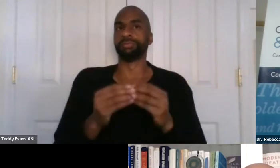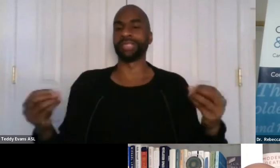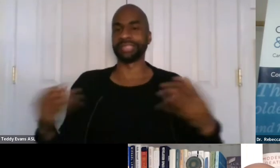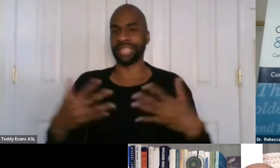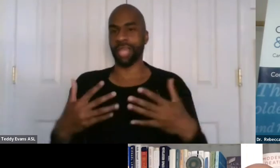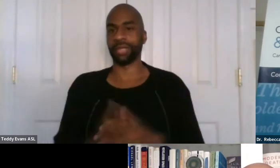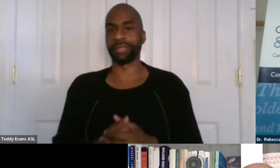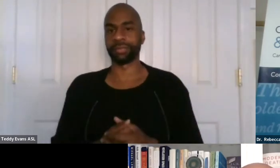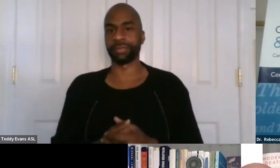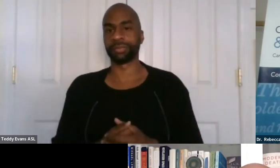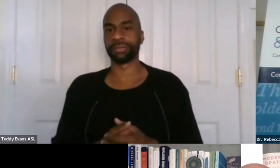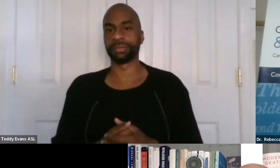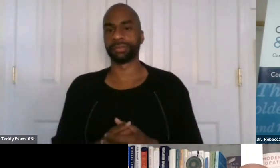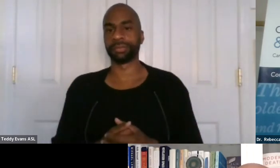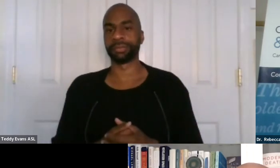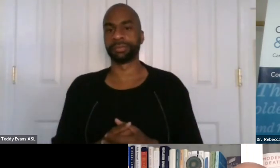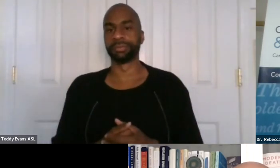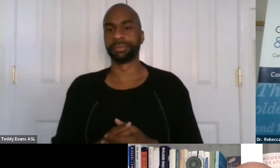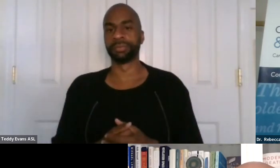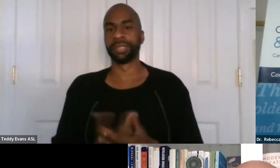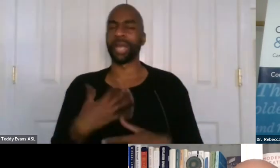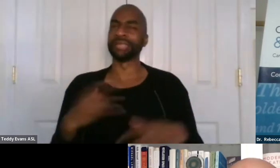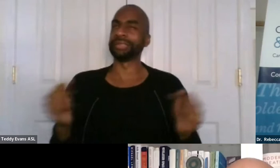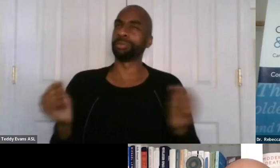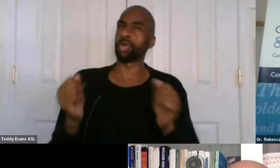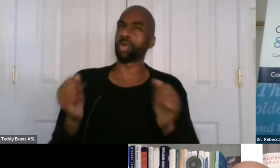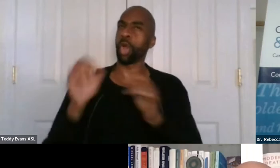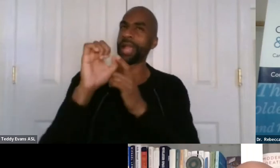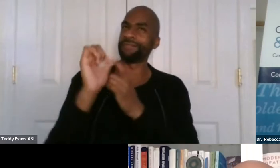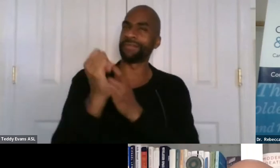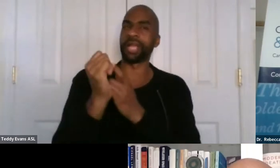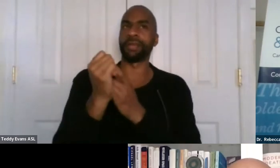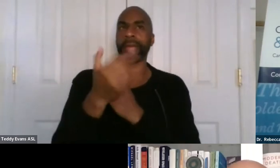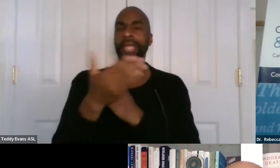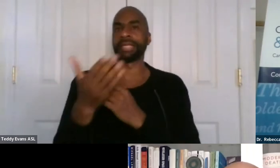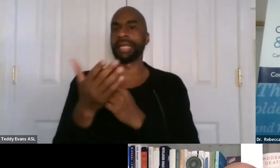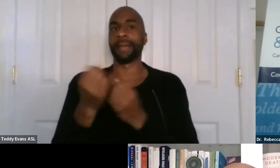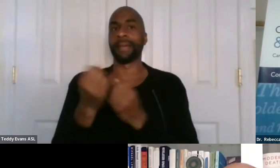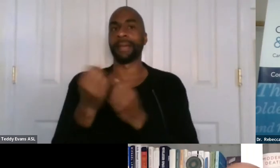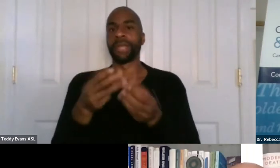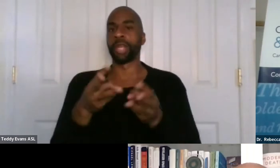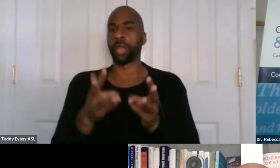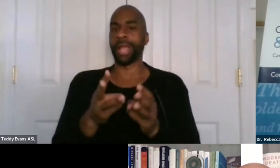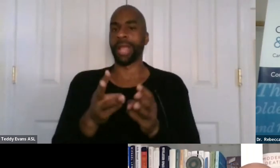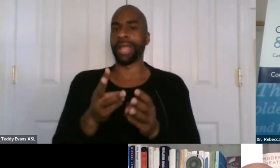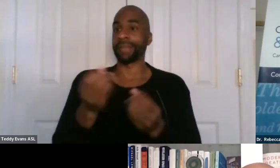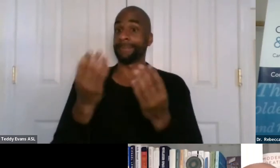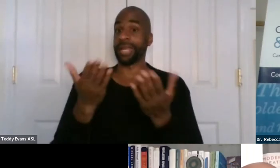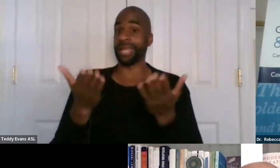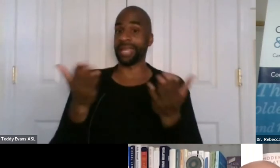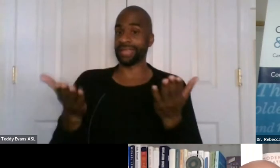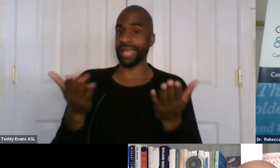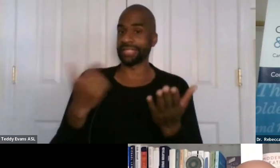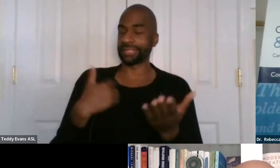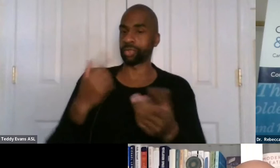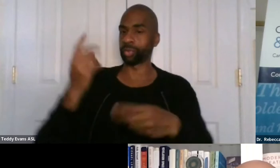an unfamiliar, cold environment. And many of the issues that cause us, that have caused us to be so bad at taking care of the person in pain, are